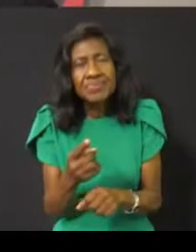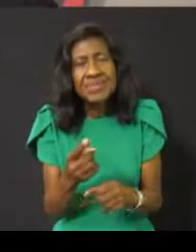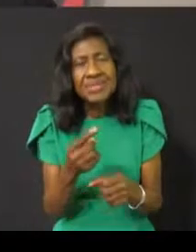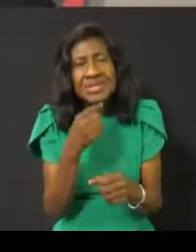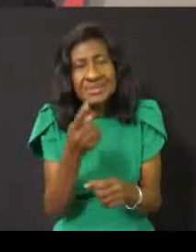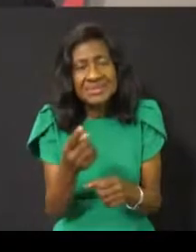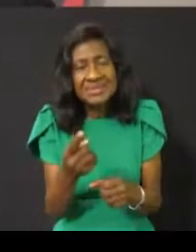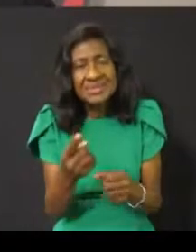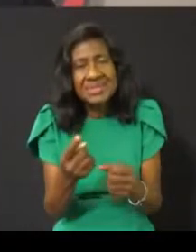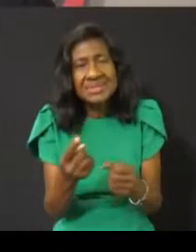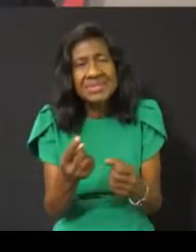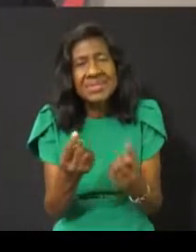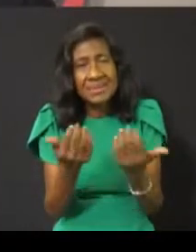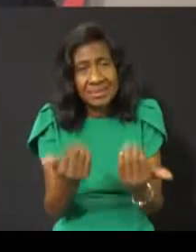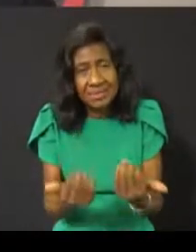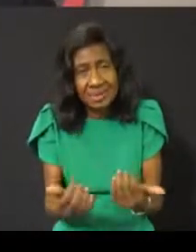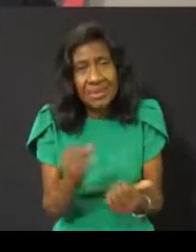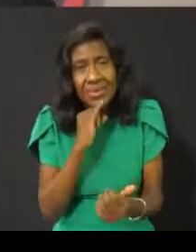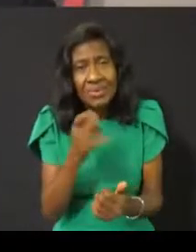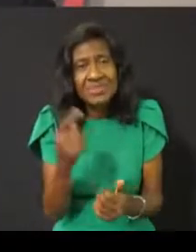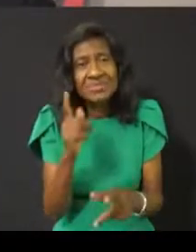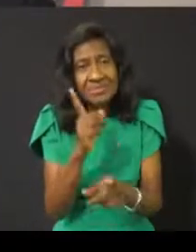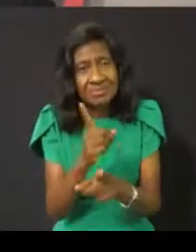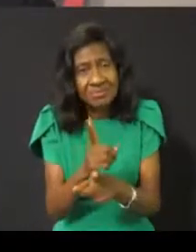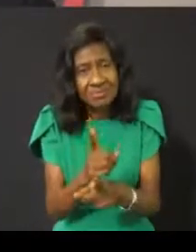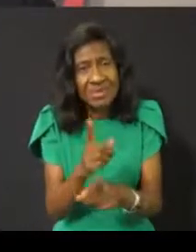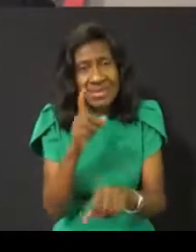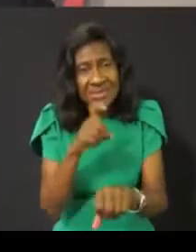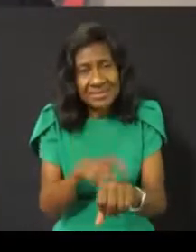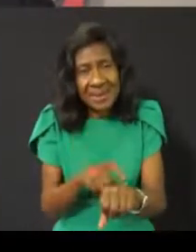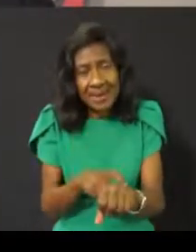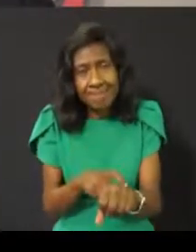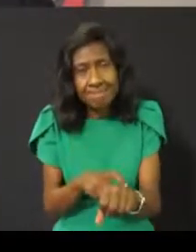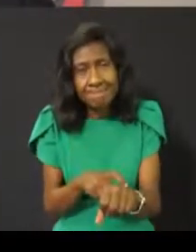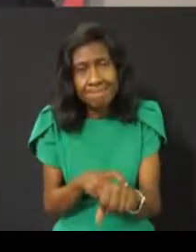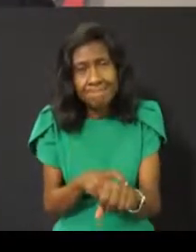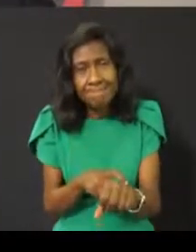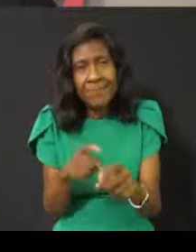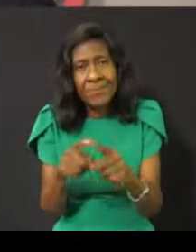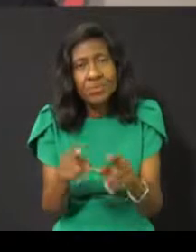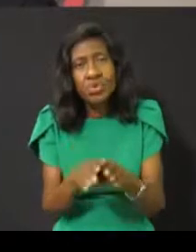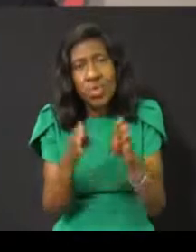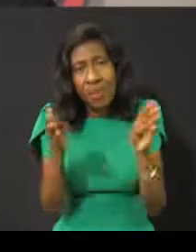going forward to do this. So this is our time.